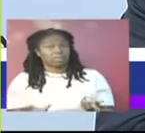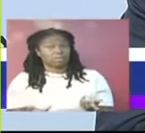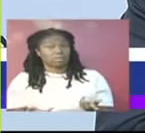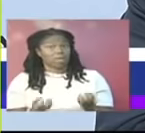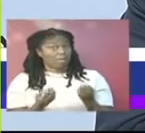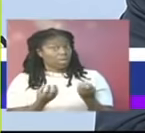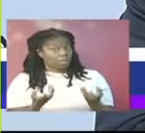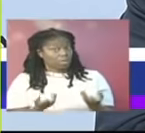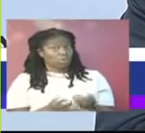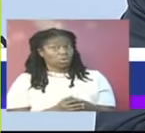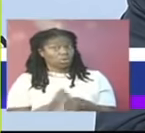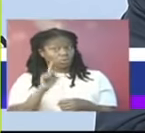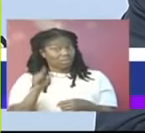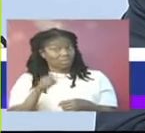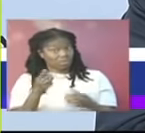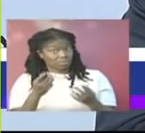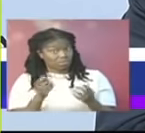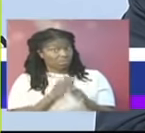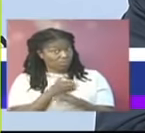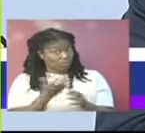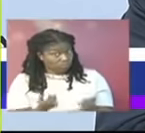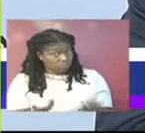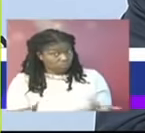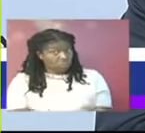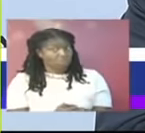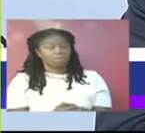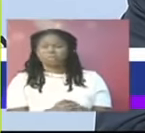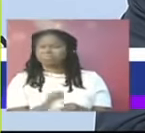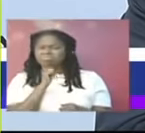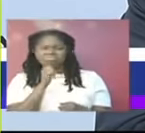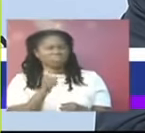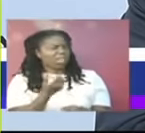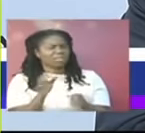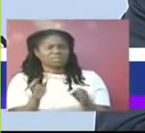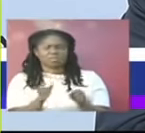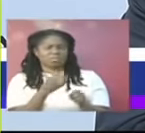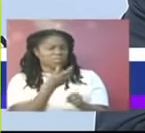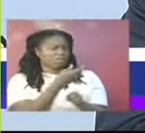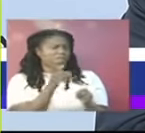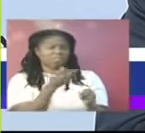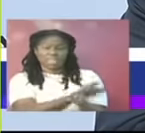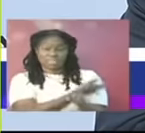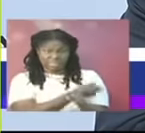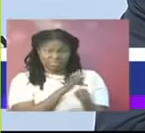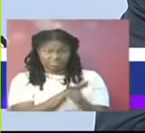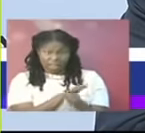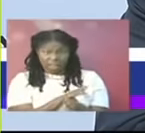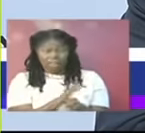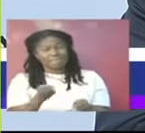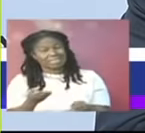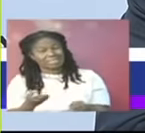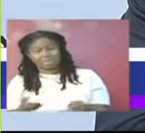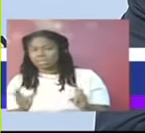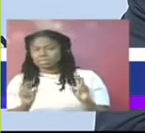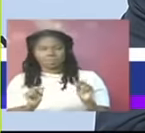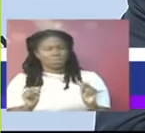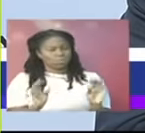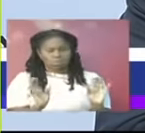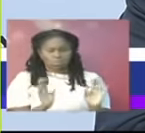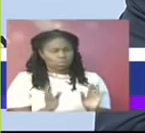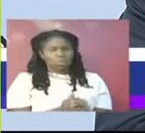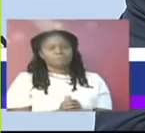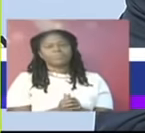data point in line with the international trend that full vaccination does indeed reduce the risk of fatal